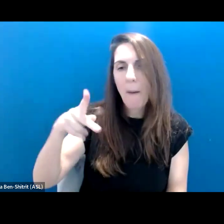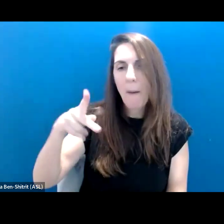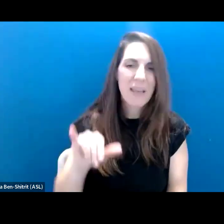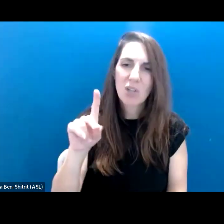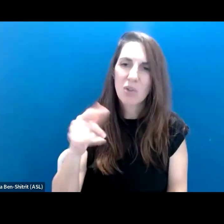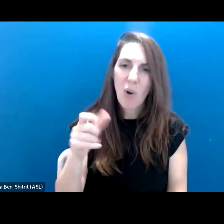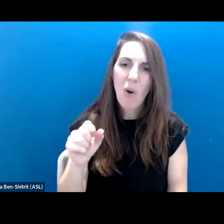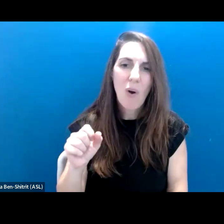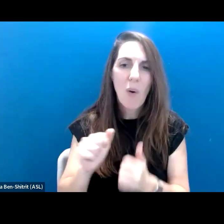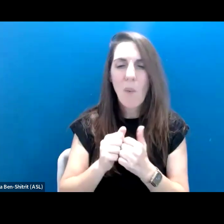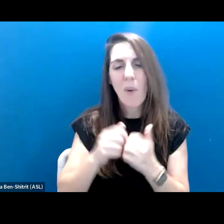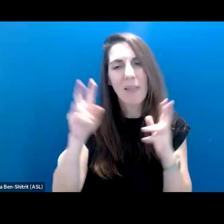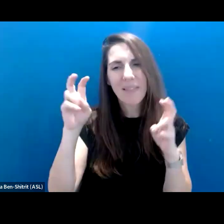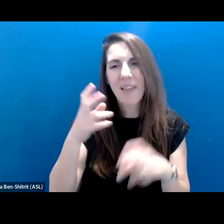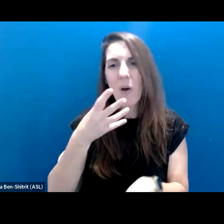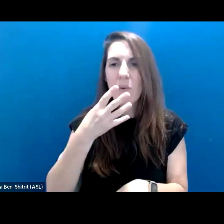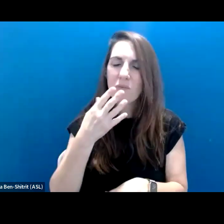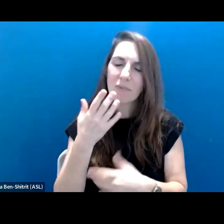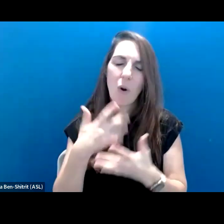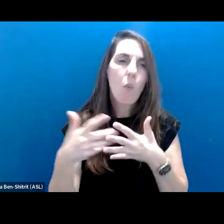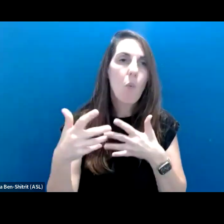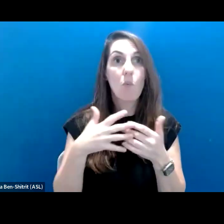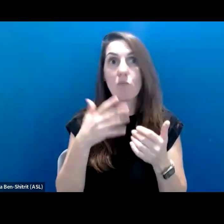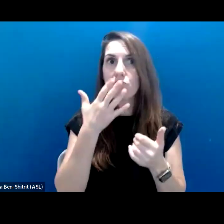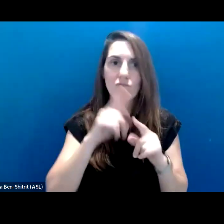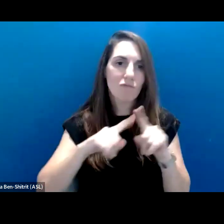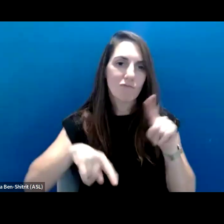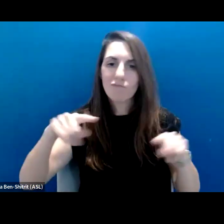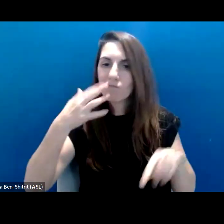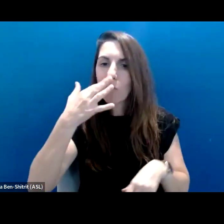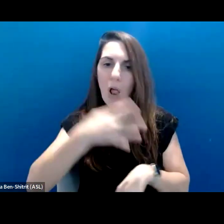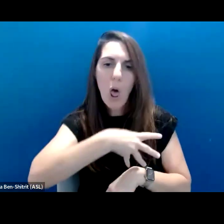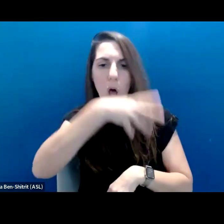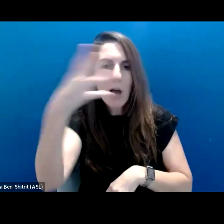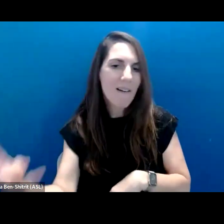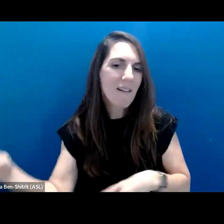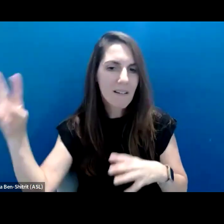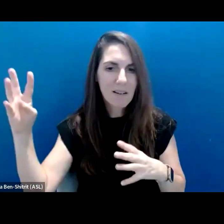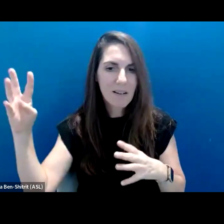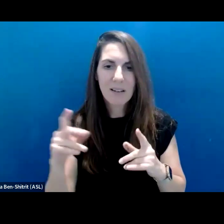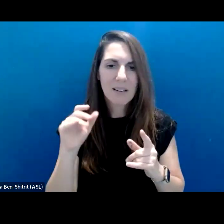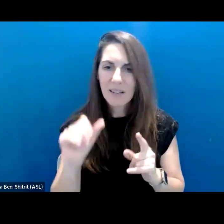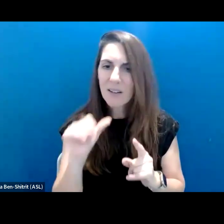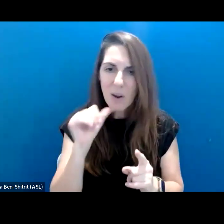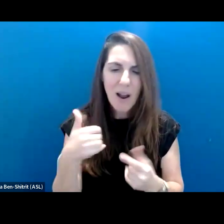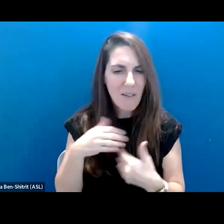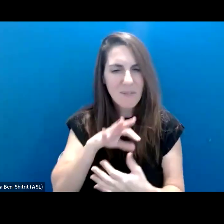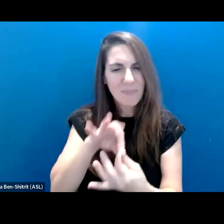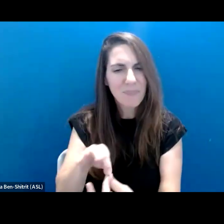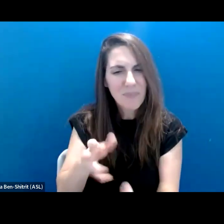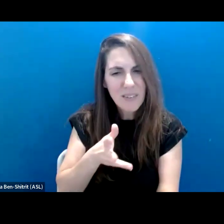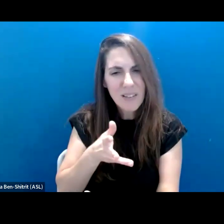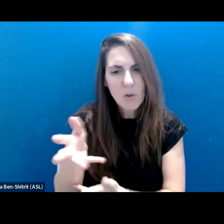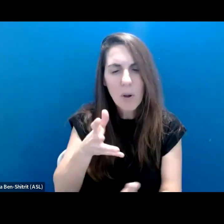with rainbow collars, right? There's no way to have that type of interaction in the way that we have our mechanism set up. There isn't